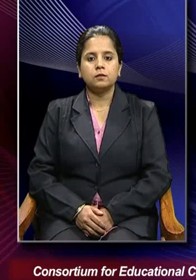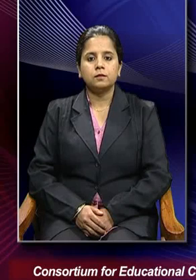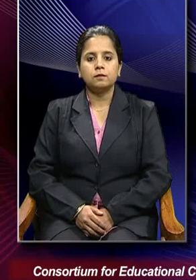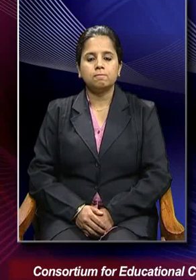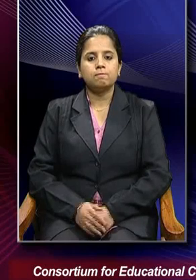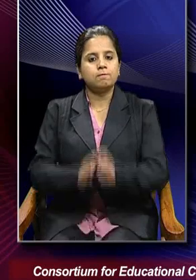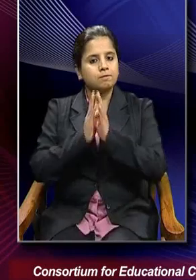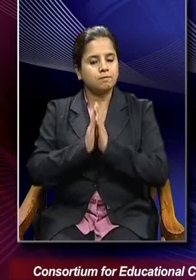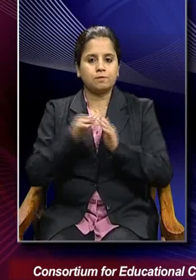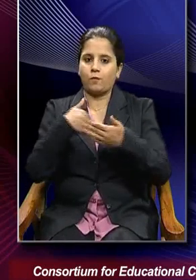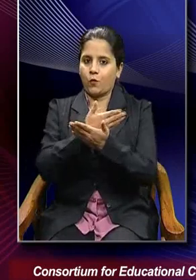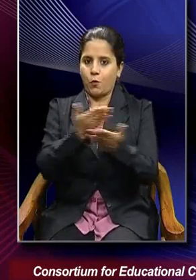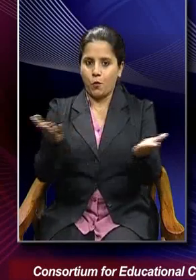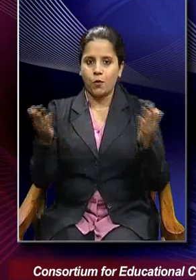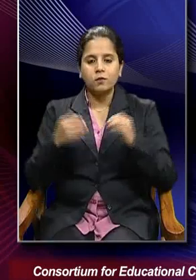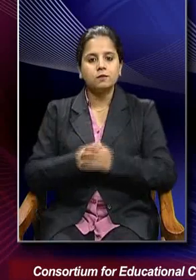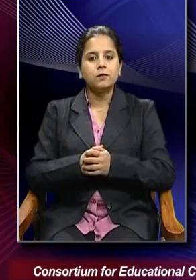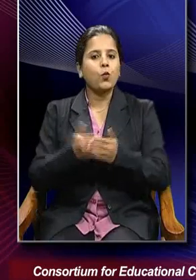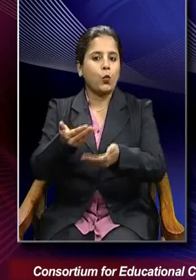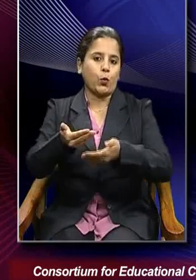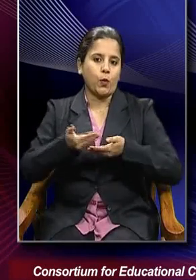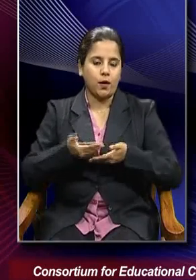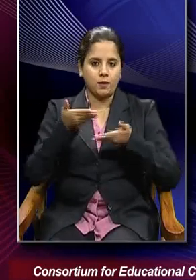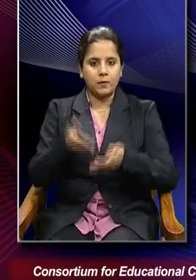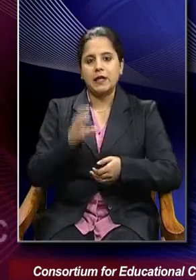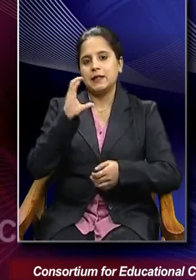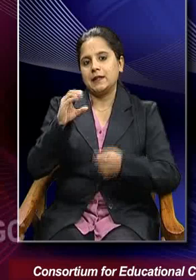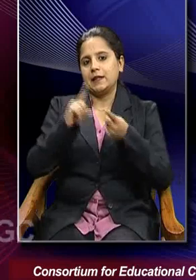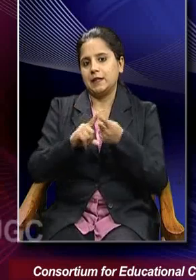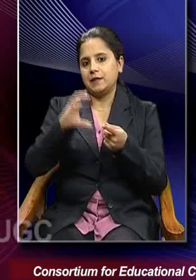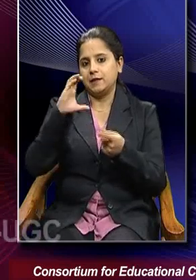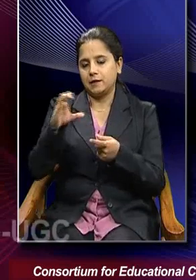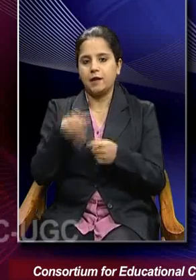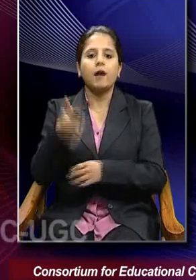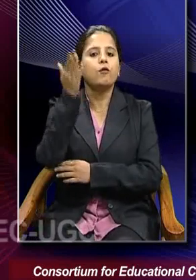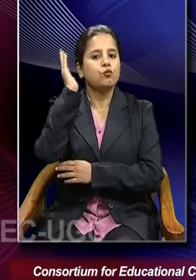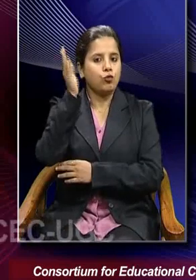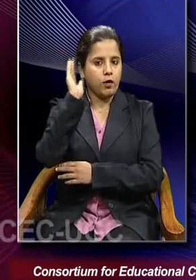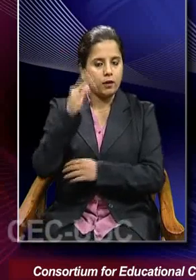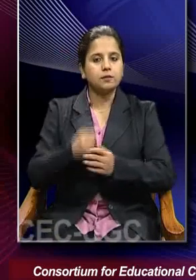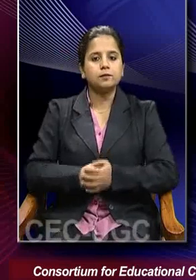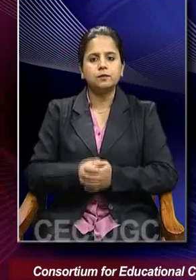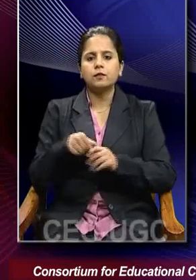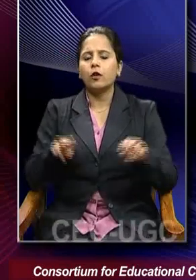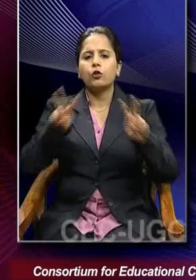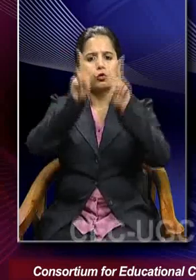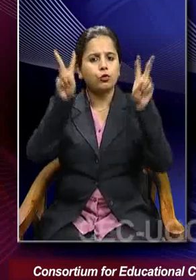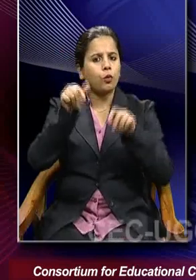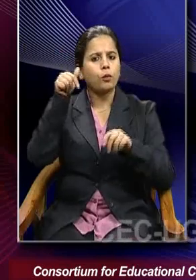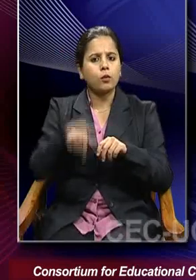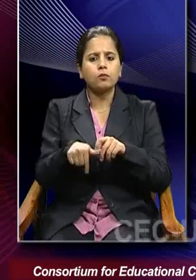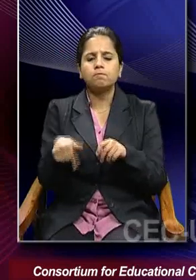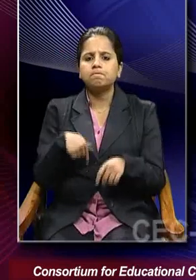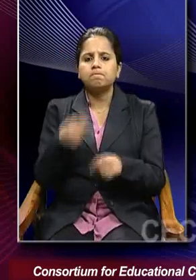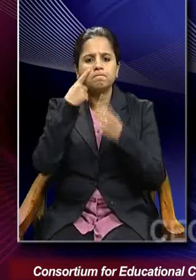Greetings to all. Welcome to CEC lecture. The topic of